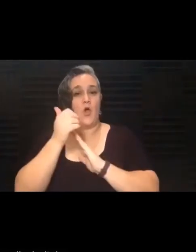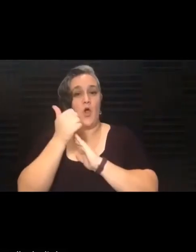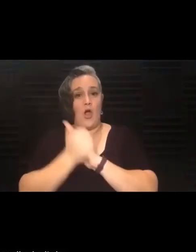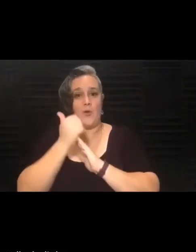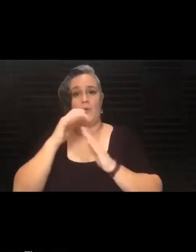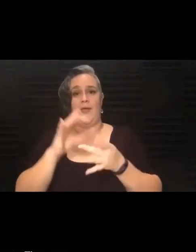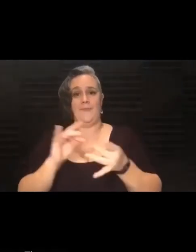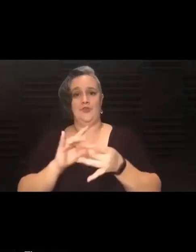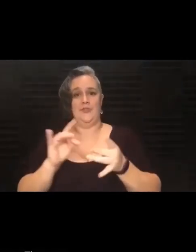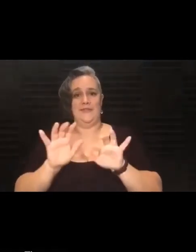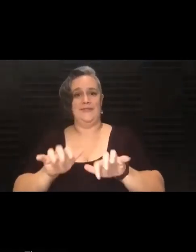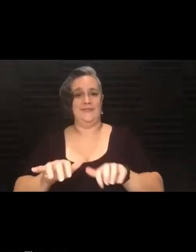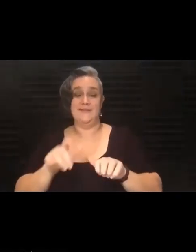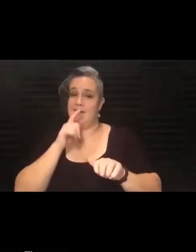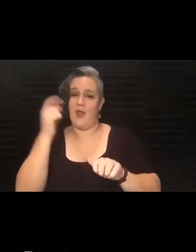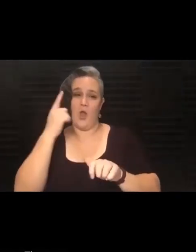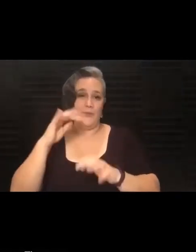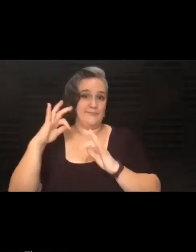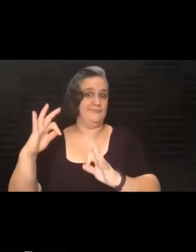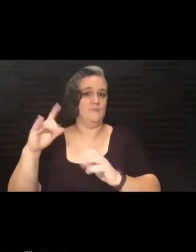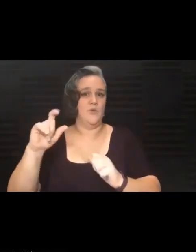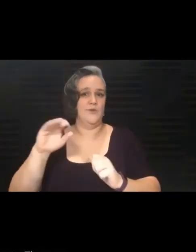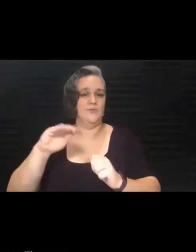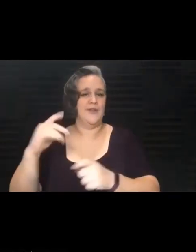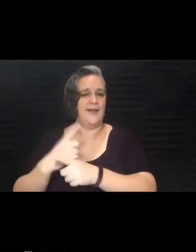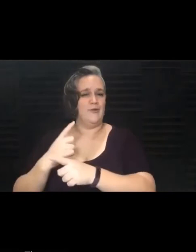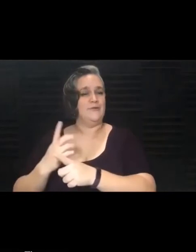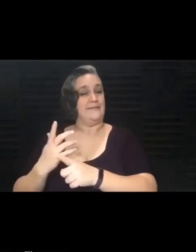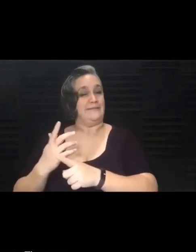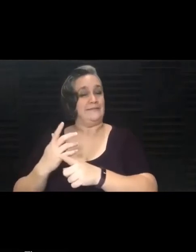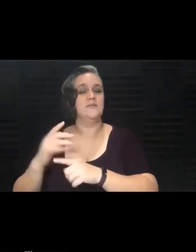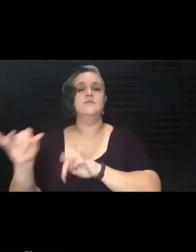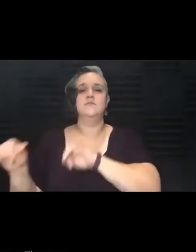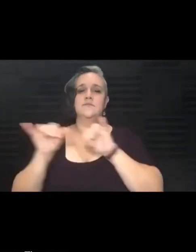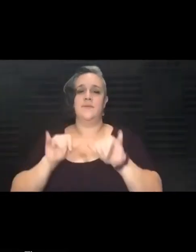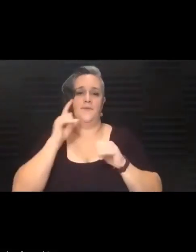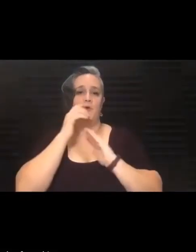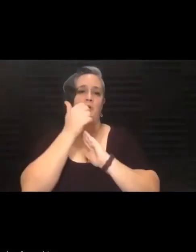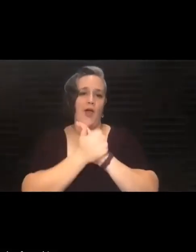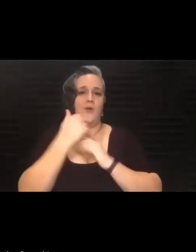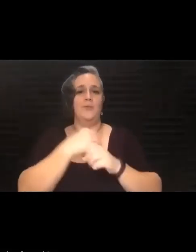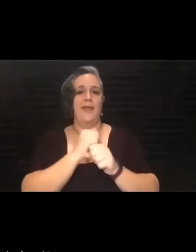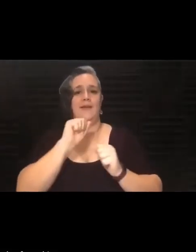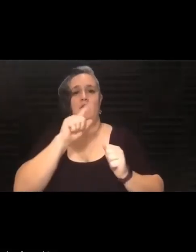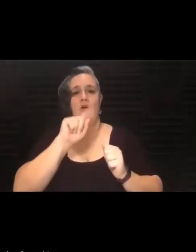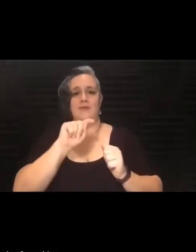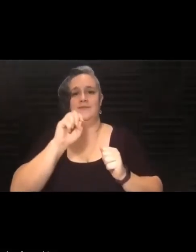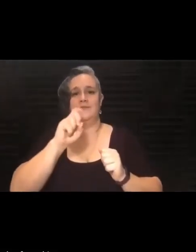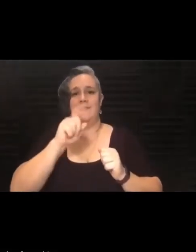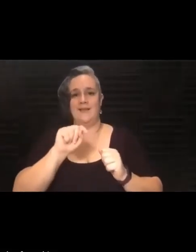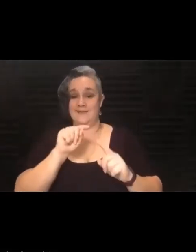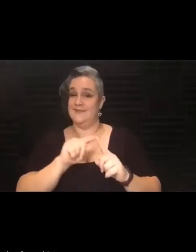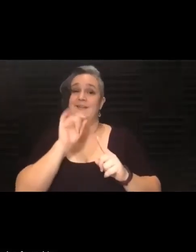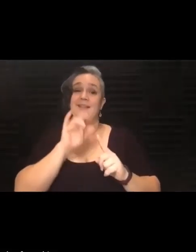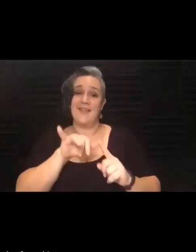that can not always be the most accurate. The same is true for things like auto-generated alternative text. It's a feature that can